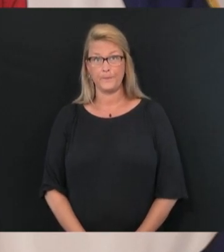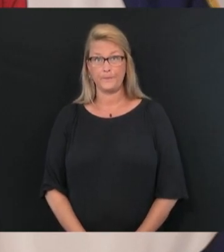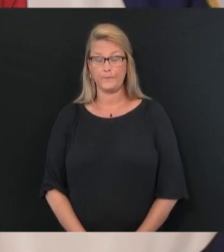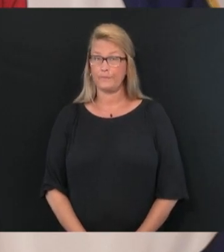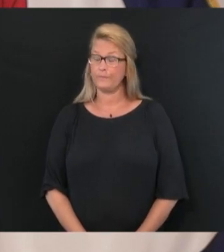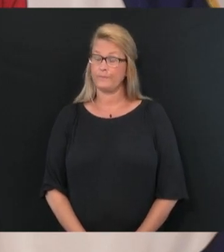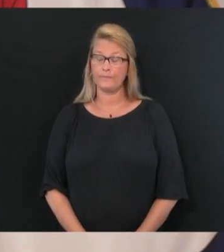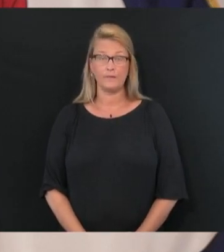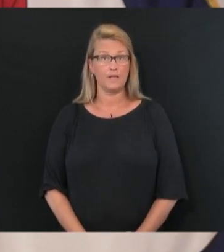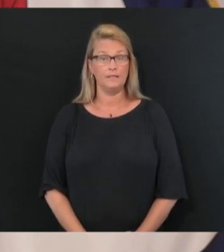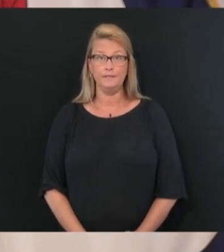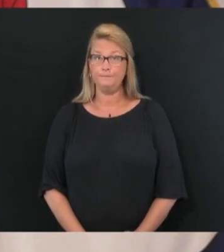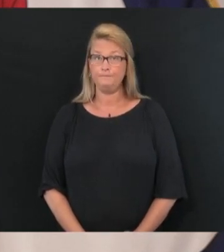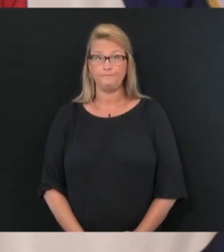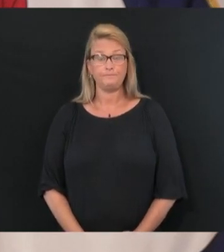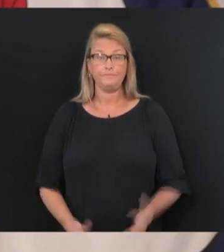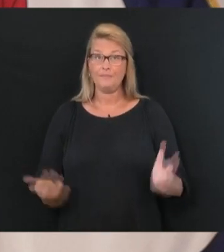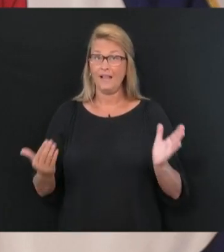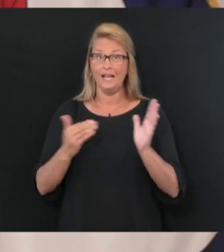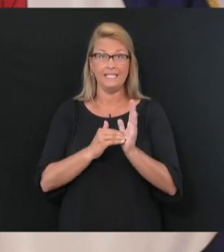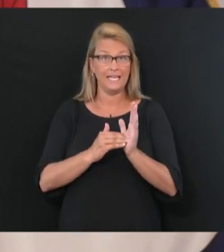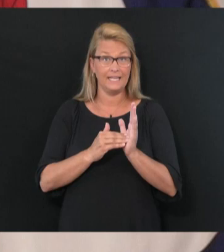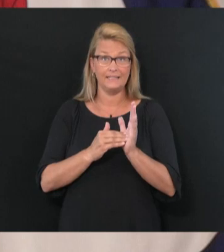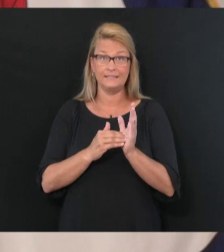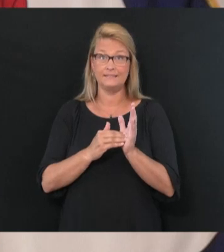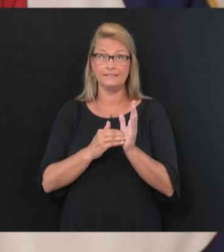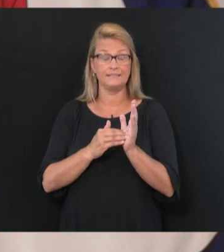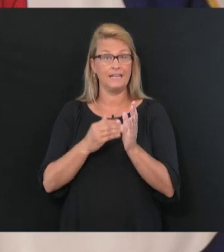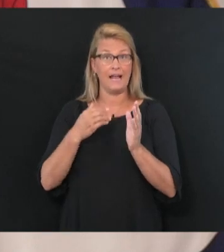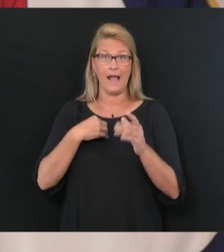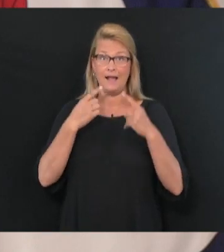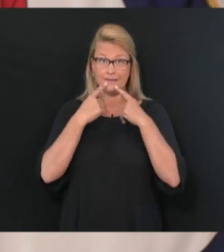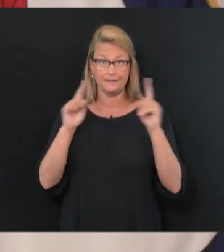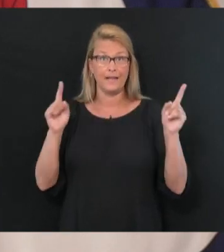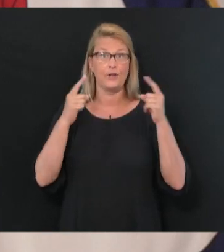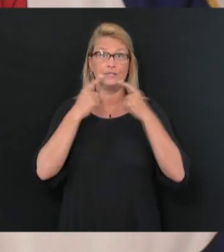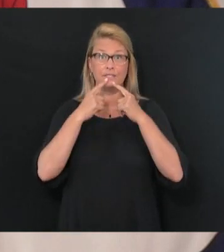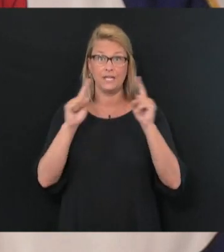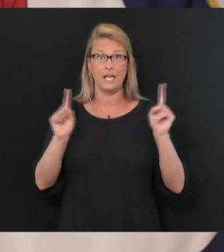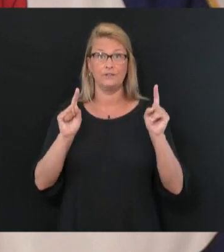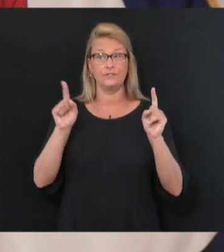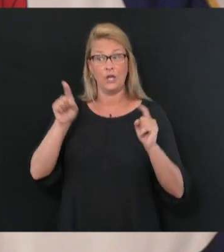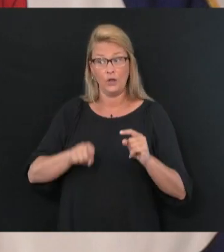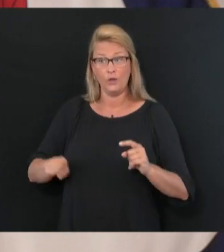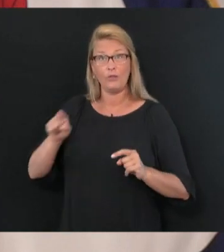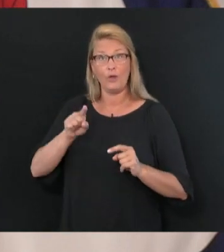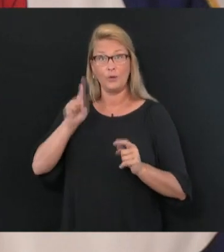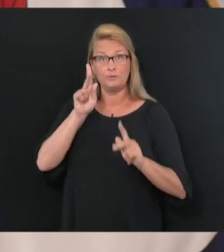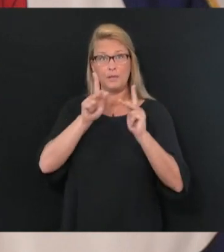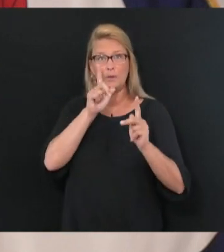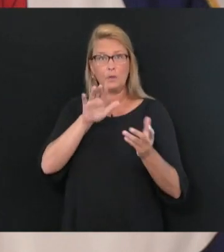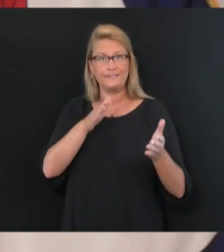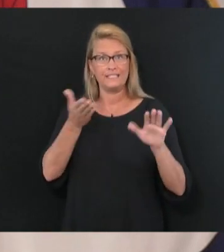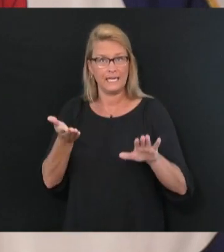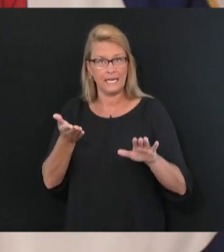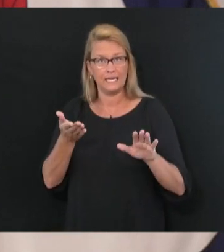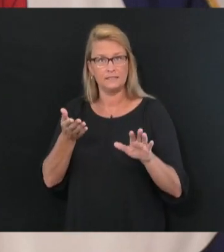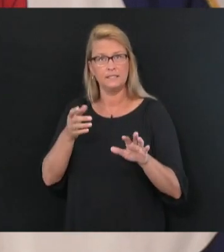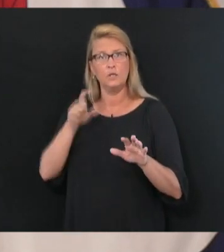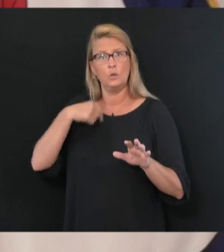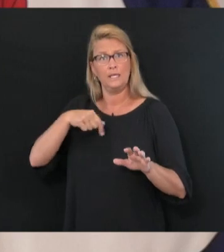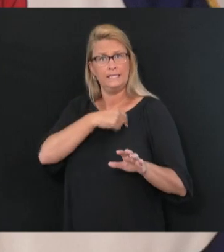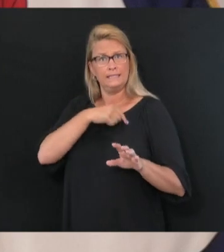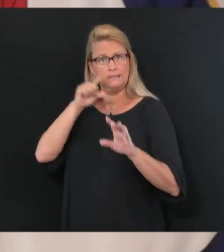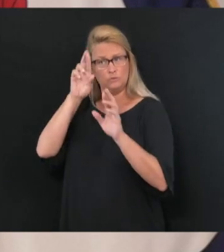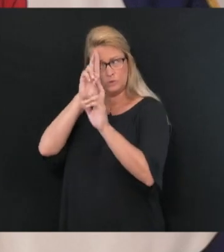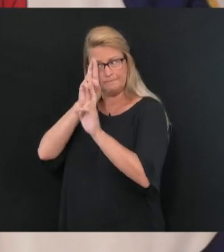Again, and I've said it a million times, I don't want to sound like a broken record, but these people deserve absolutely the respect, and I'm